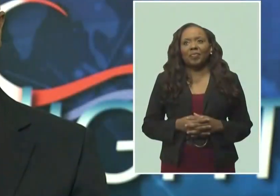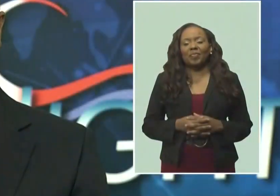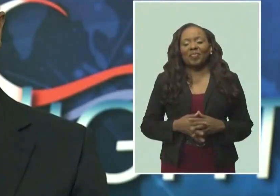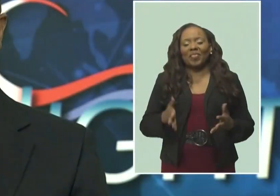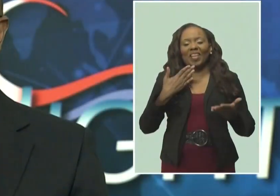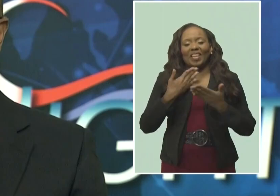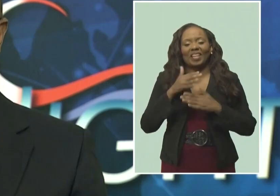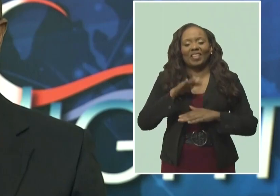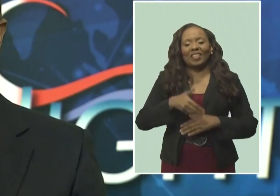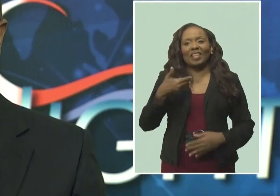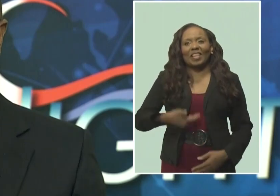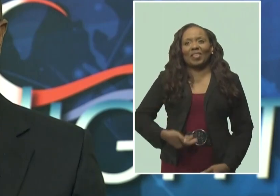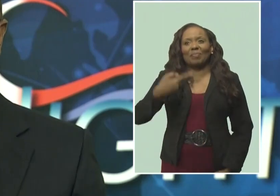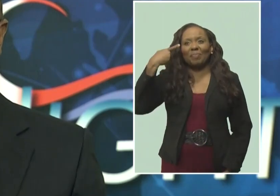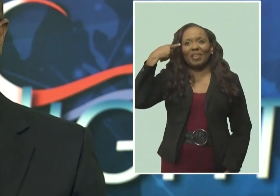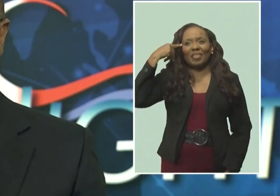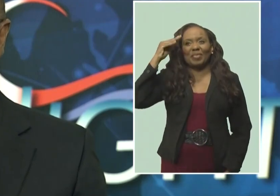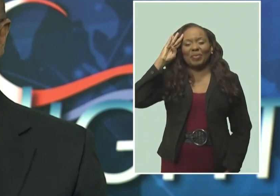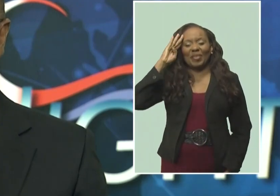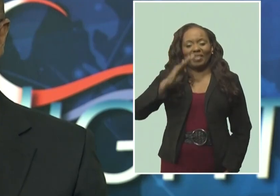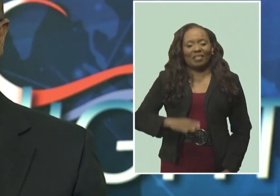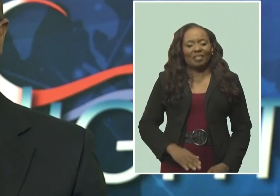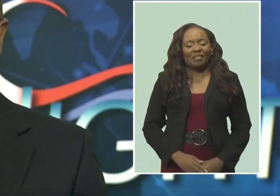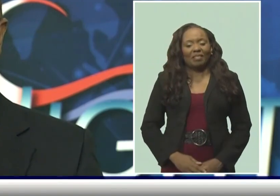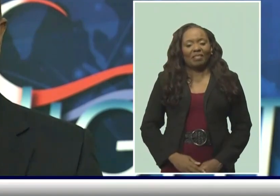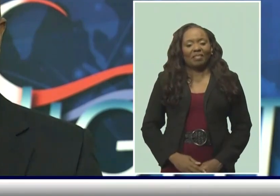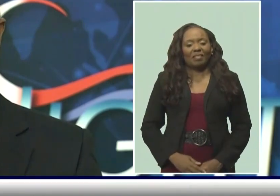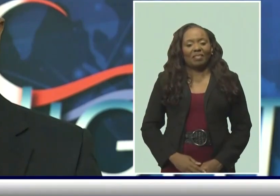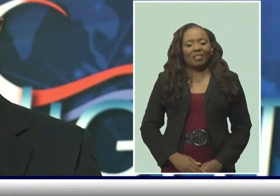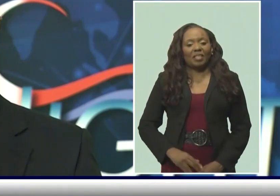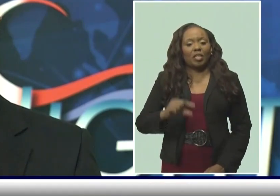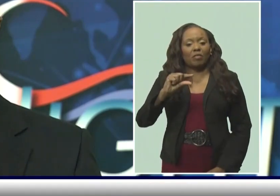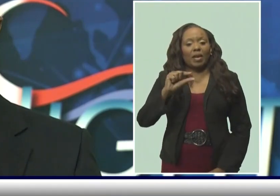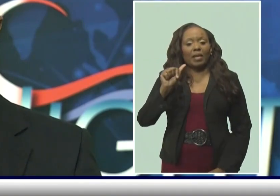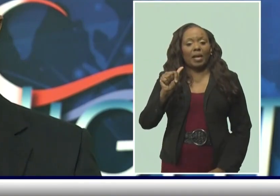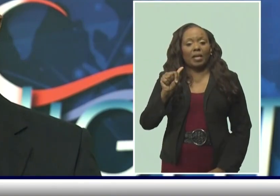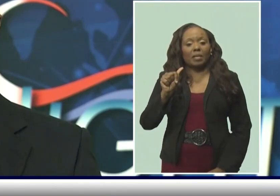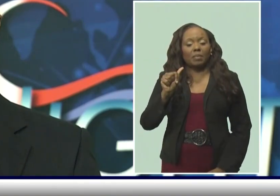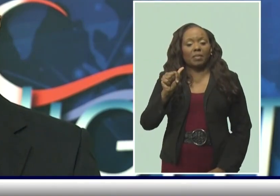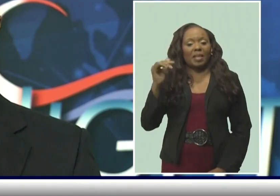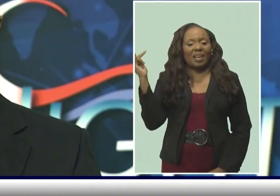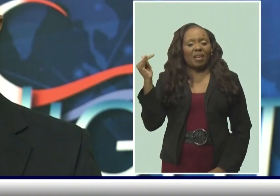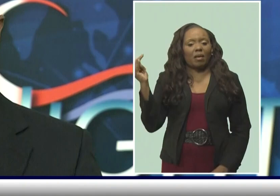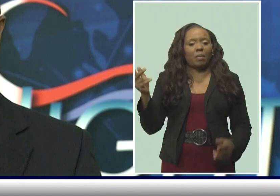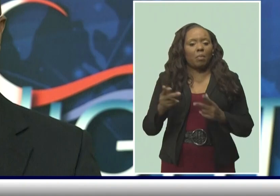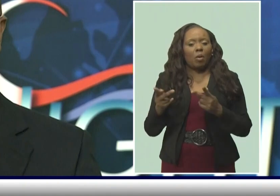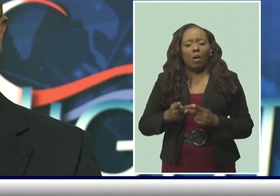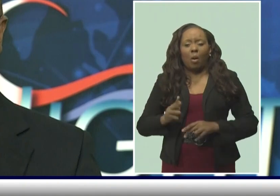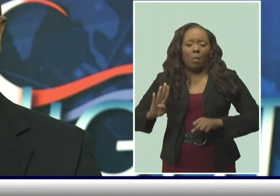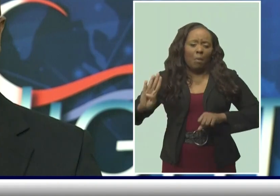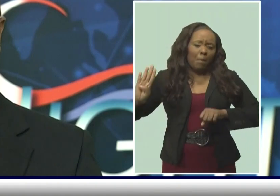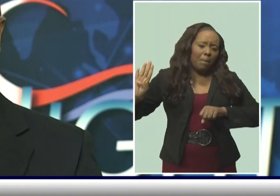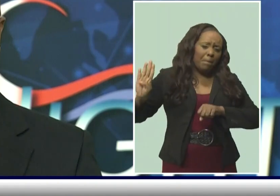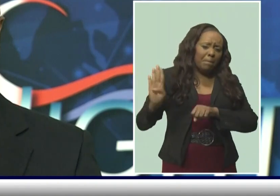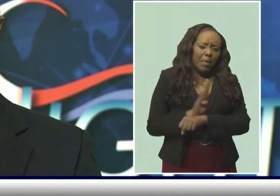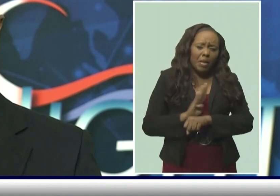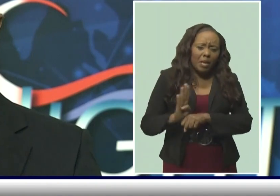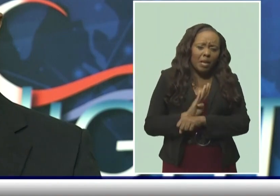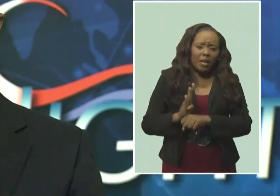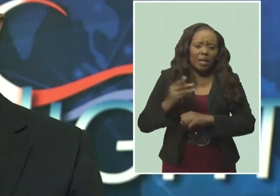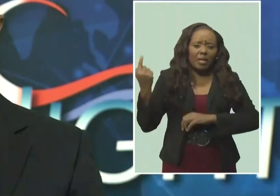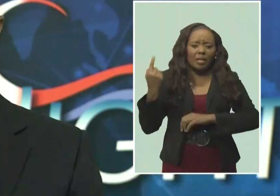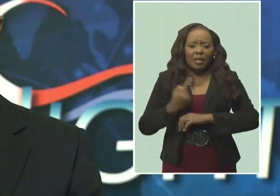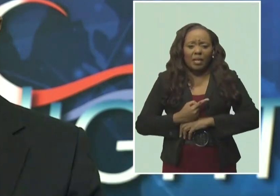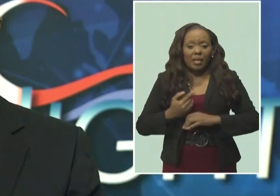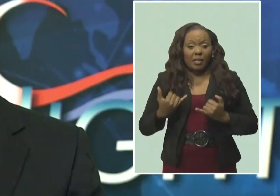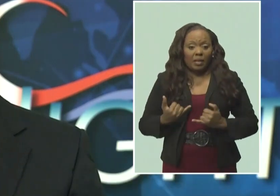Good evening, I'm Pearson Bowen. The Grantley Adams International Airport has recorded its busiest day for arrivals, welcoming